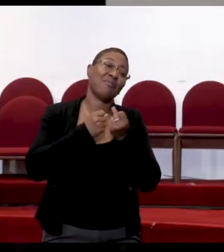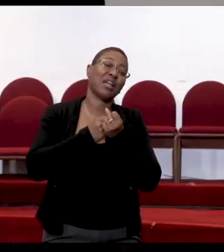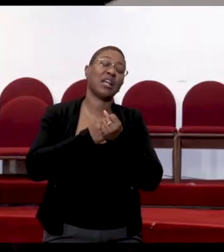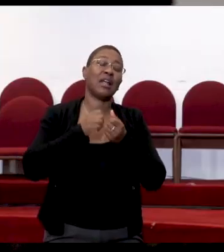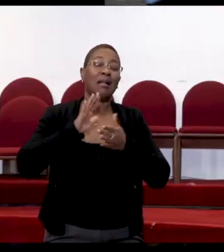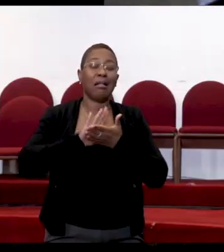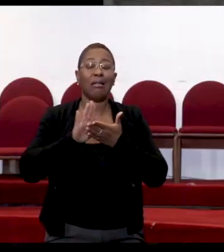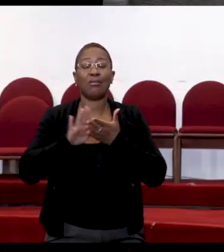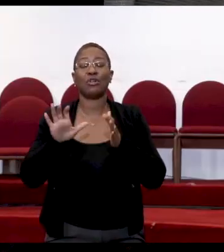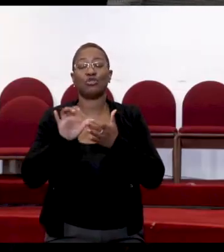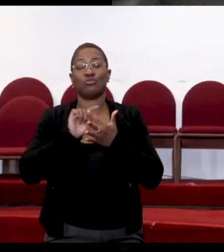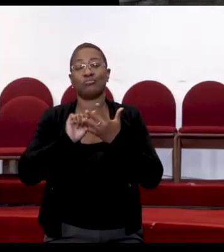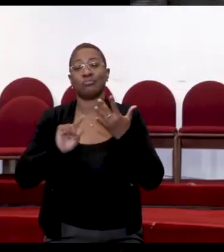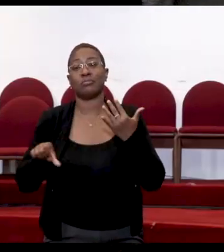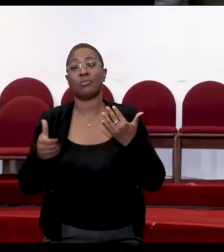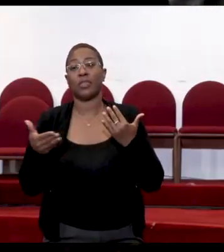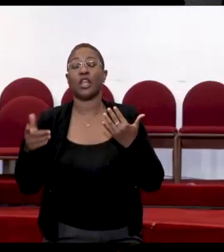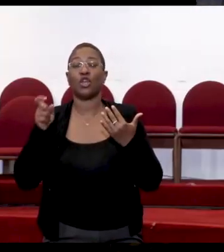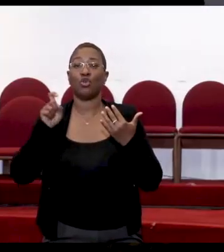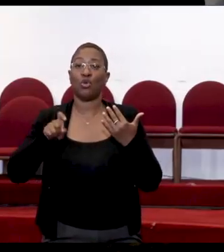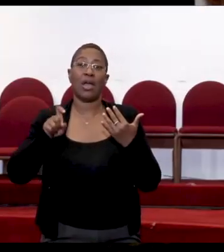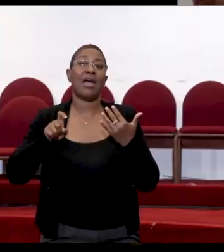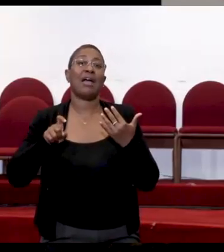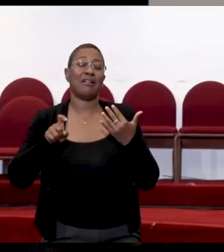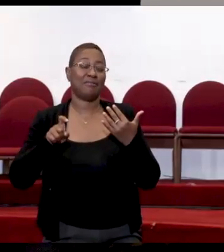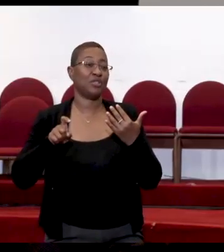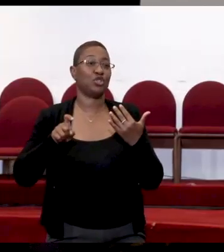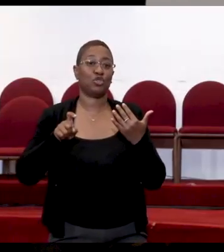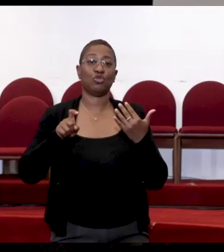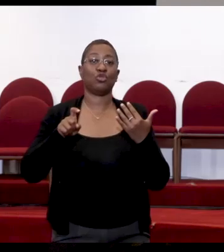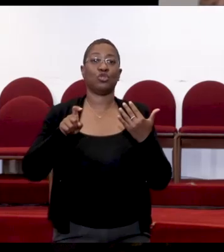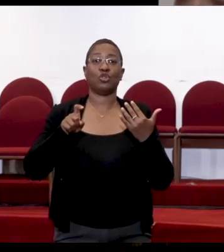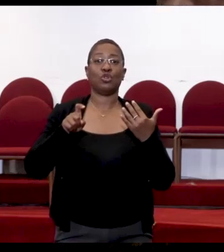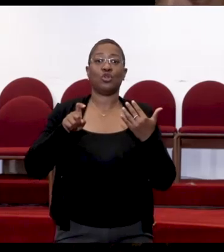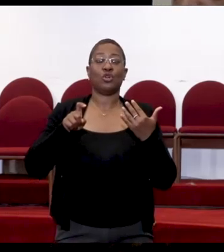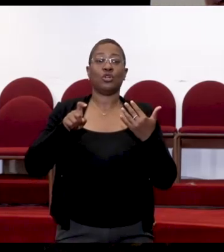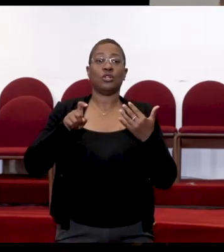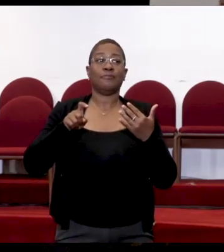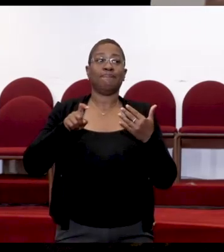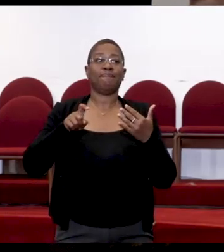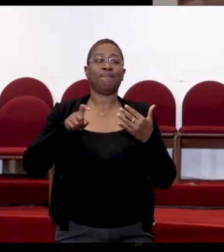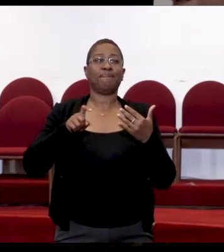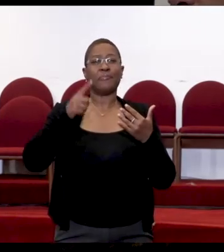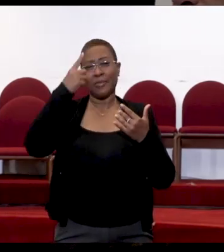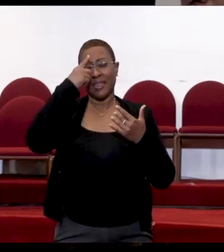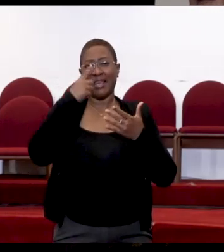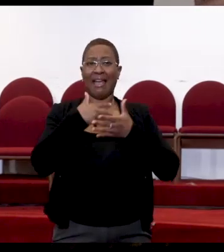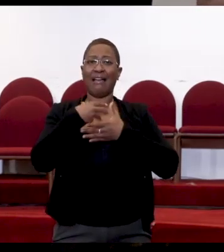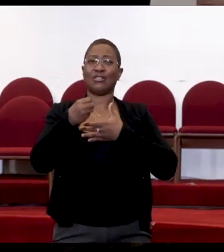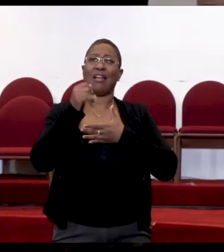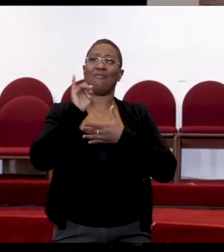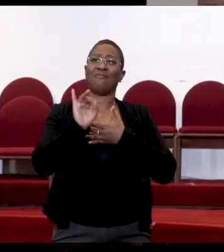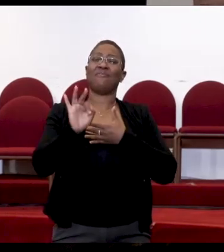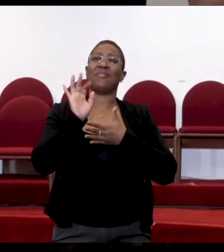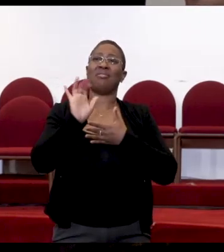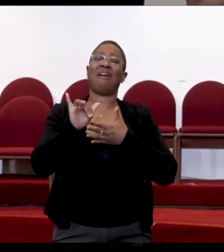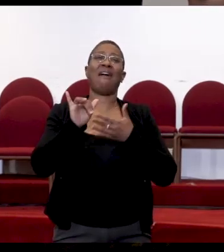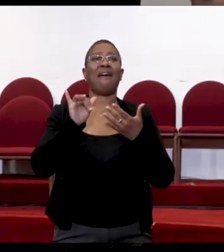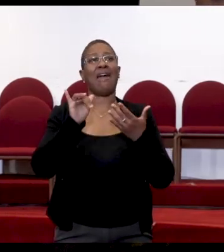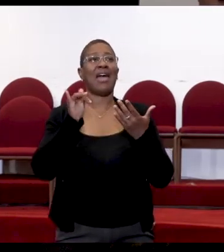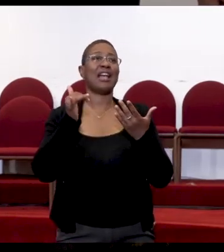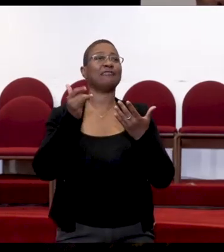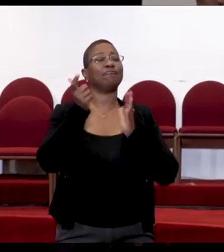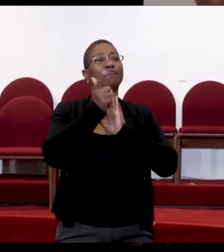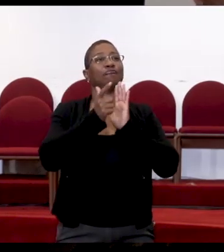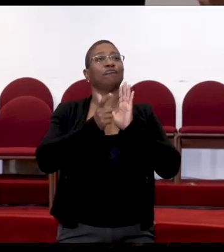other things. You have to step outside of the prosecutorial perspective and reach a social